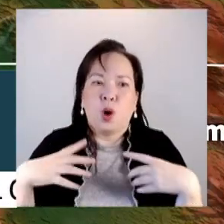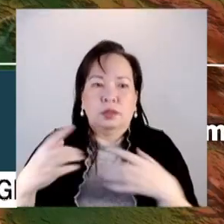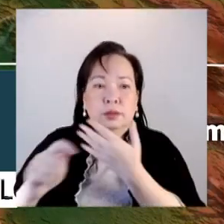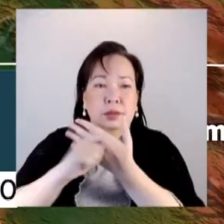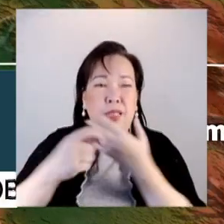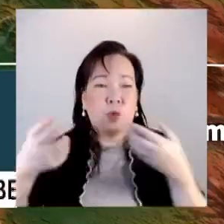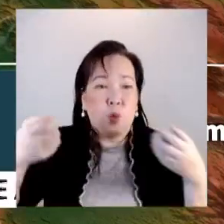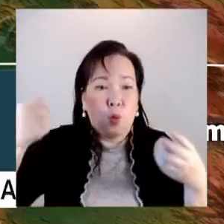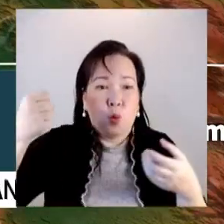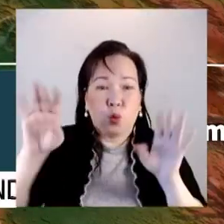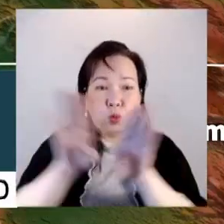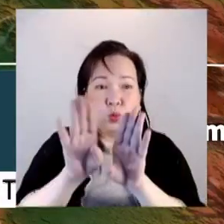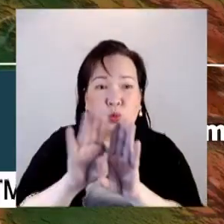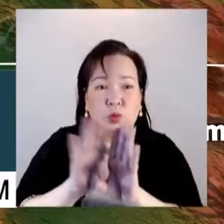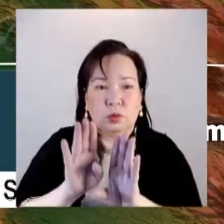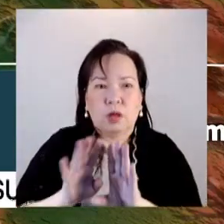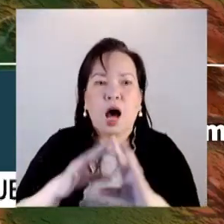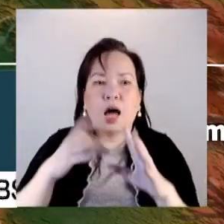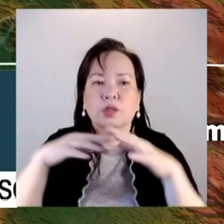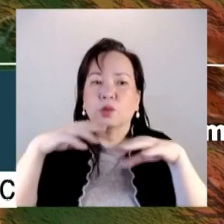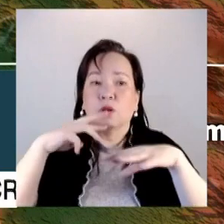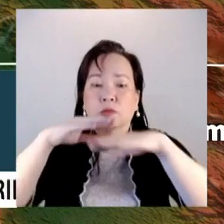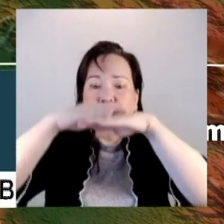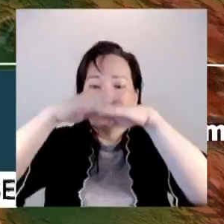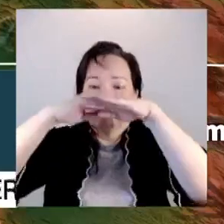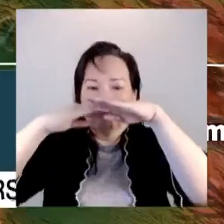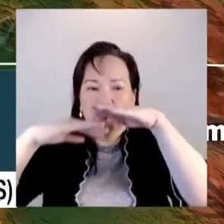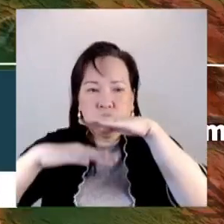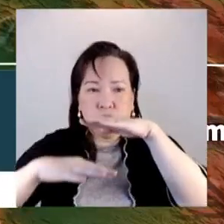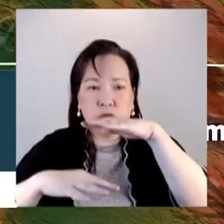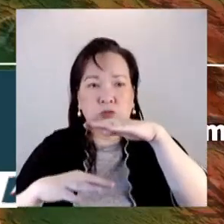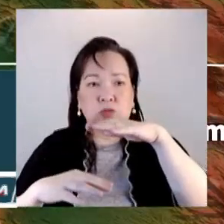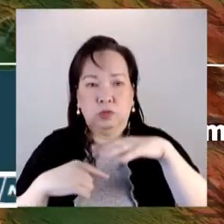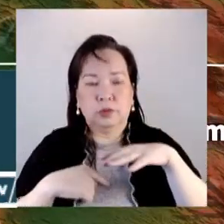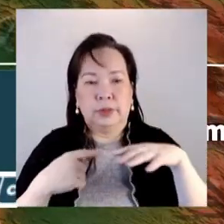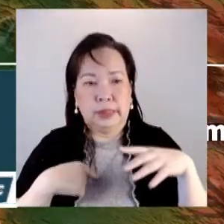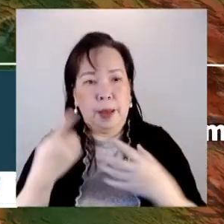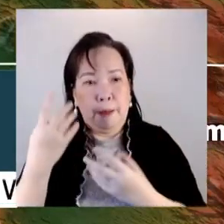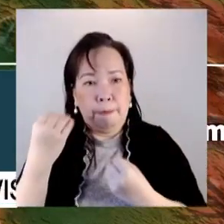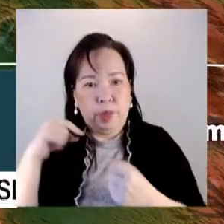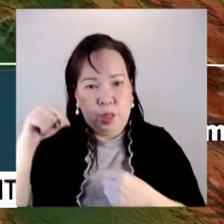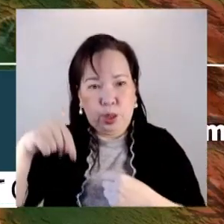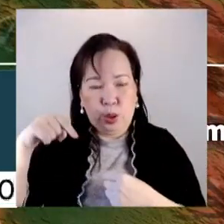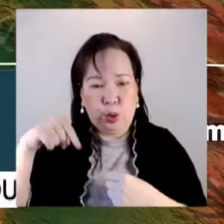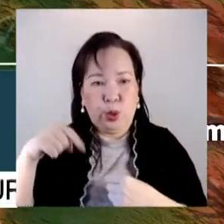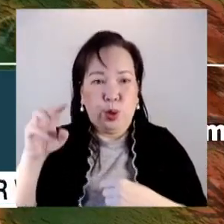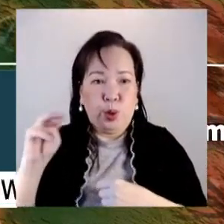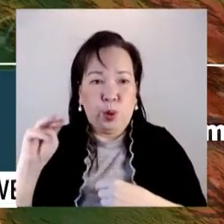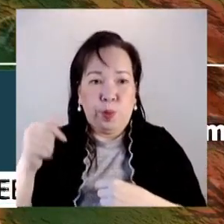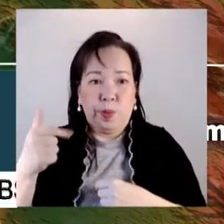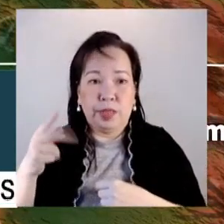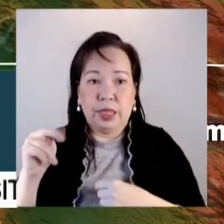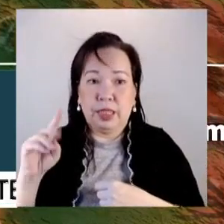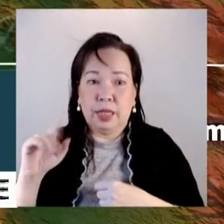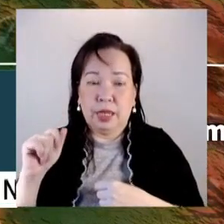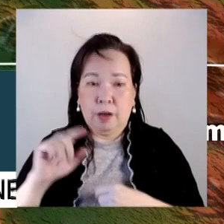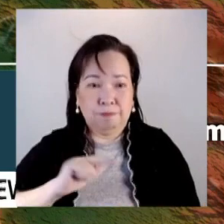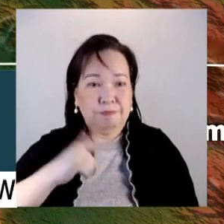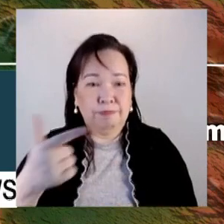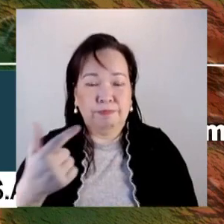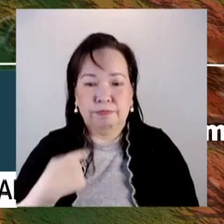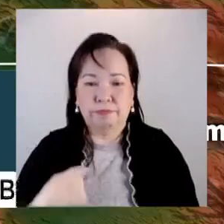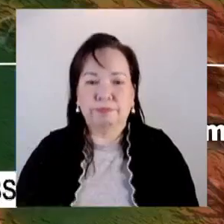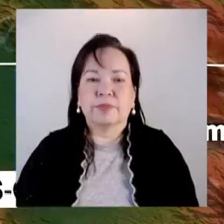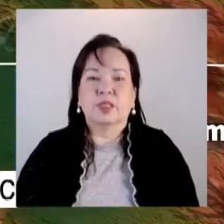closed until the water subsides. Carmina, that is still the latest here in Maguindanao back to the studio. Thanks a lot, Chris